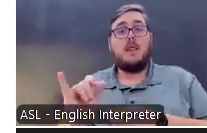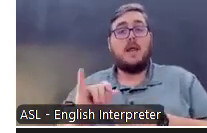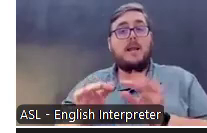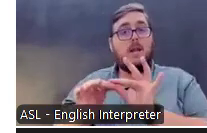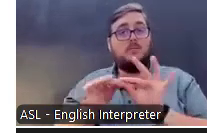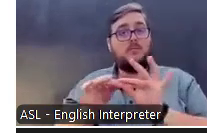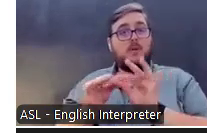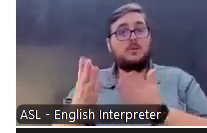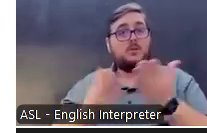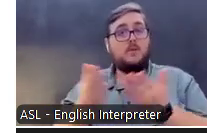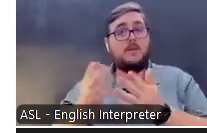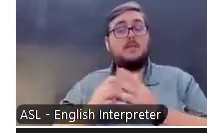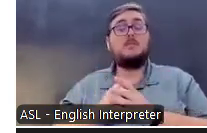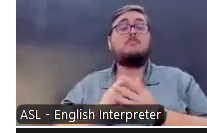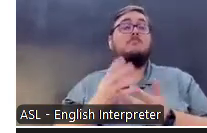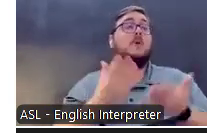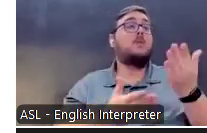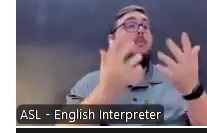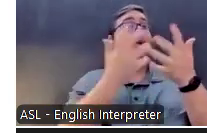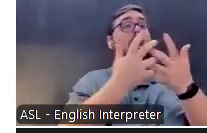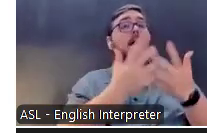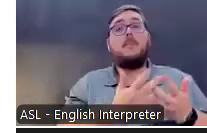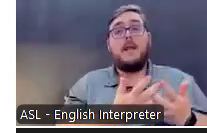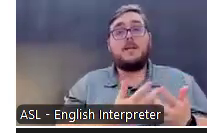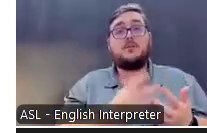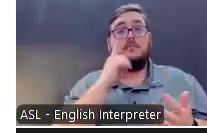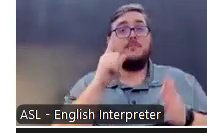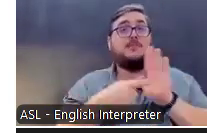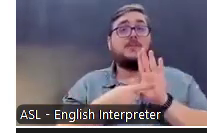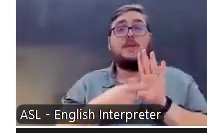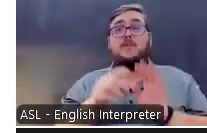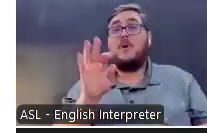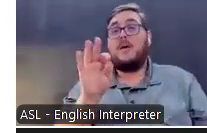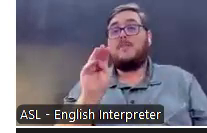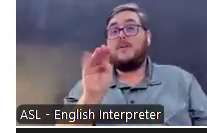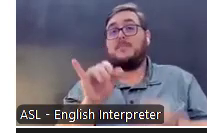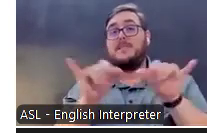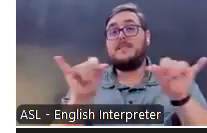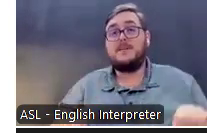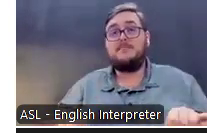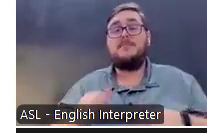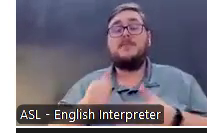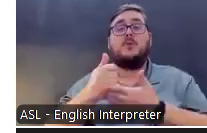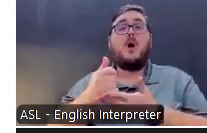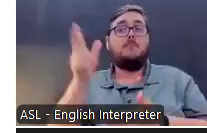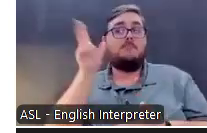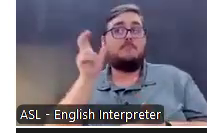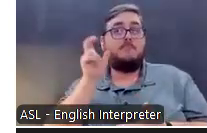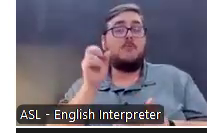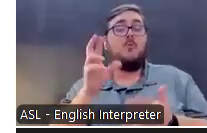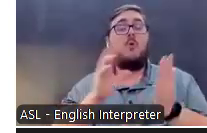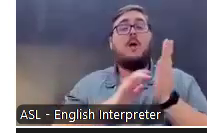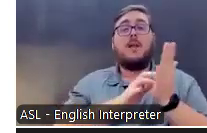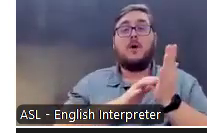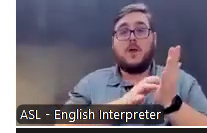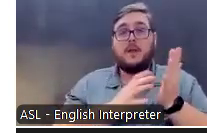For example, an FM system to help amplify a teacher's voice for the student, or a calculator.